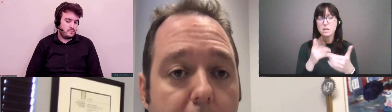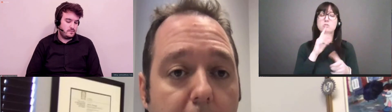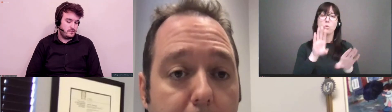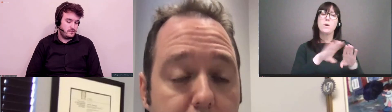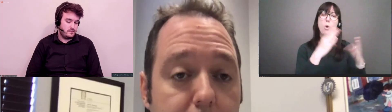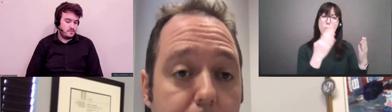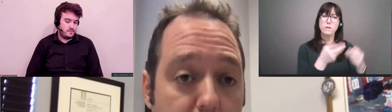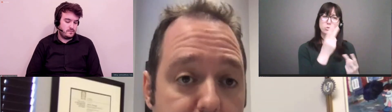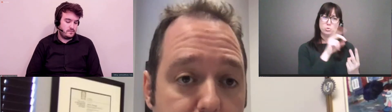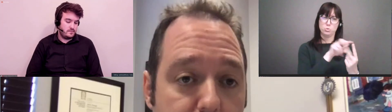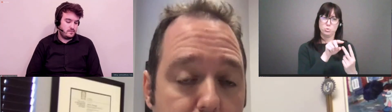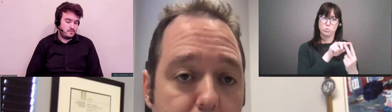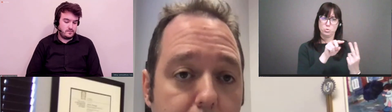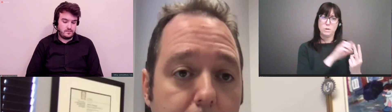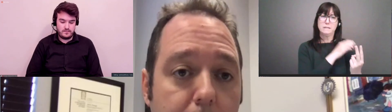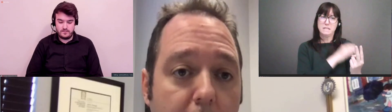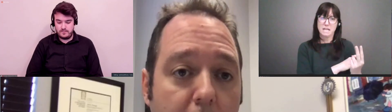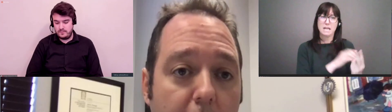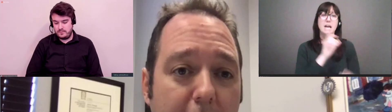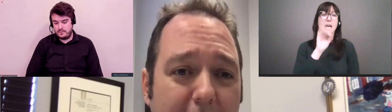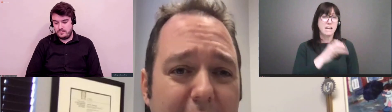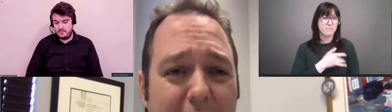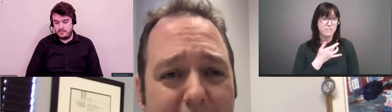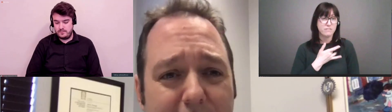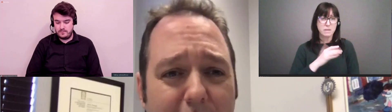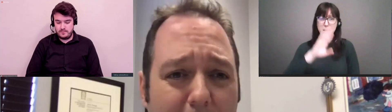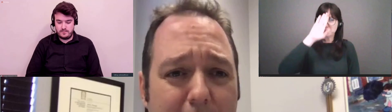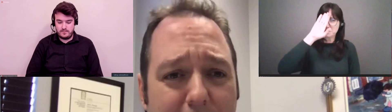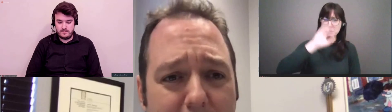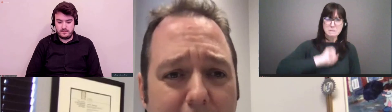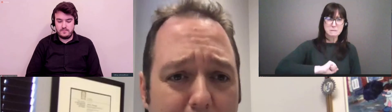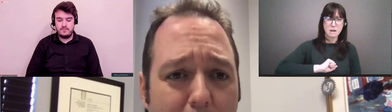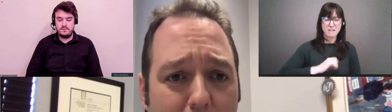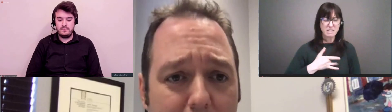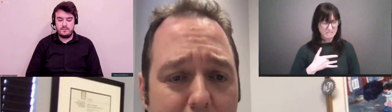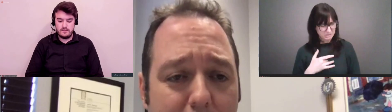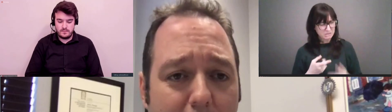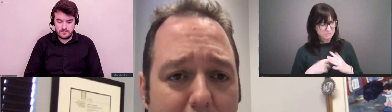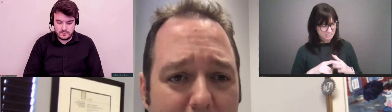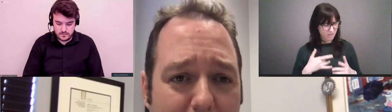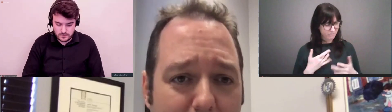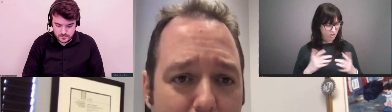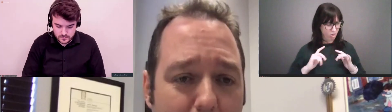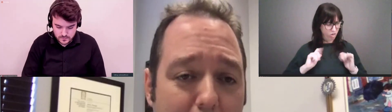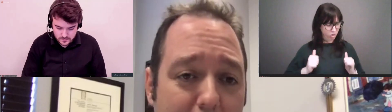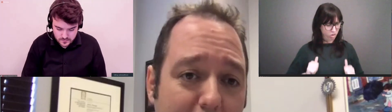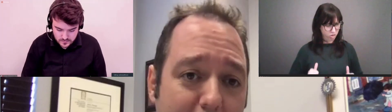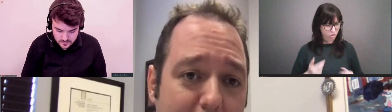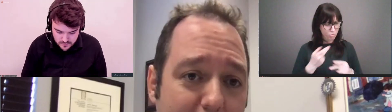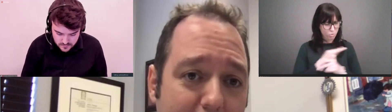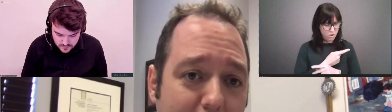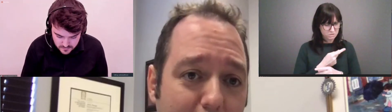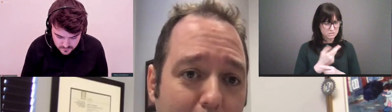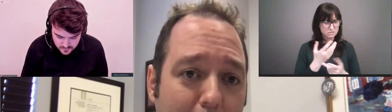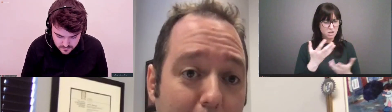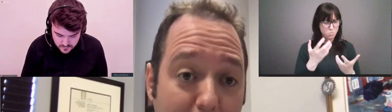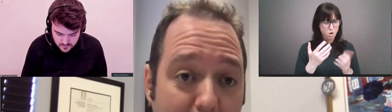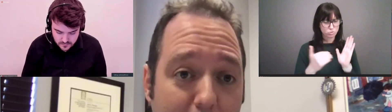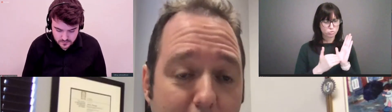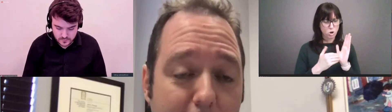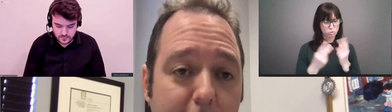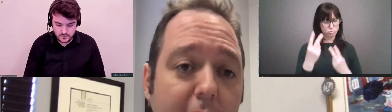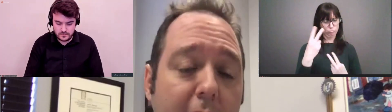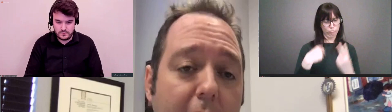encourage patients with symptoms who are thinking, geez, you know, I'm starting to feel a bit worse. You know, I'd want to be assessed, you know, by a